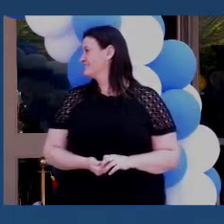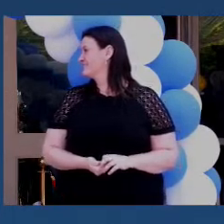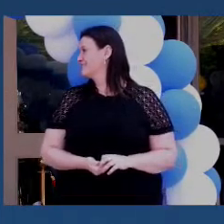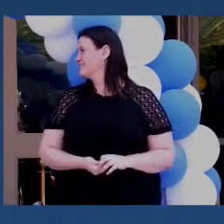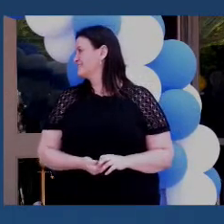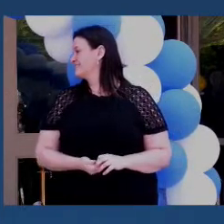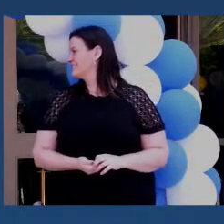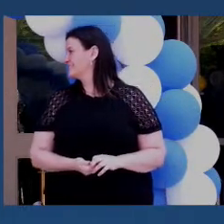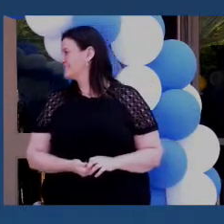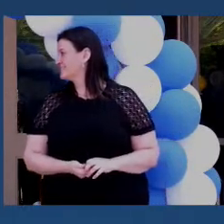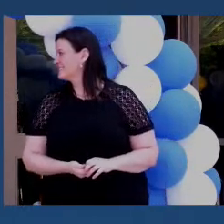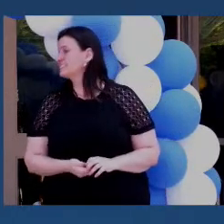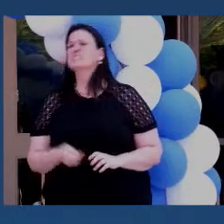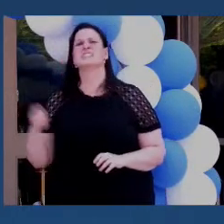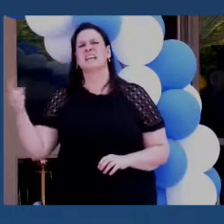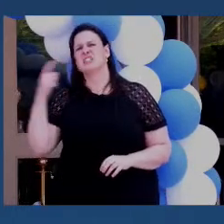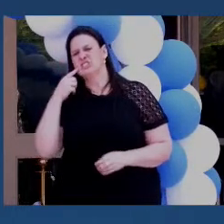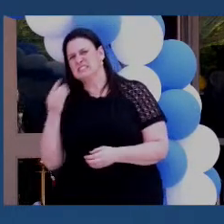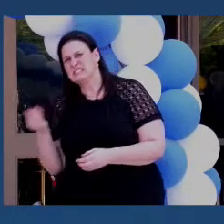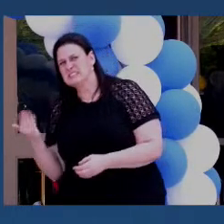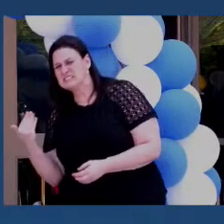Butcher just gave me a couple extra minutes.